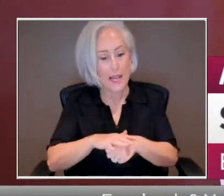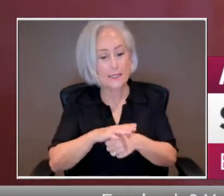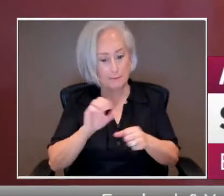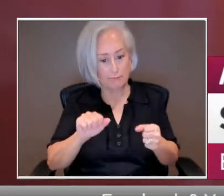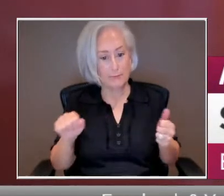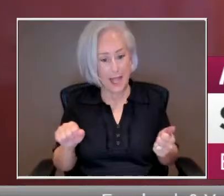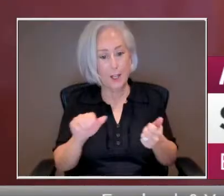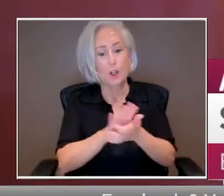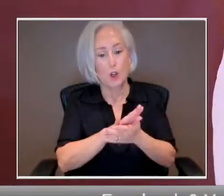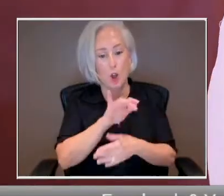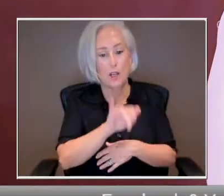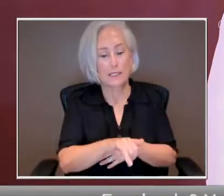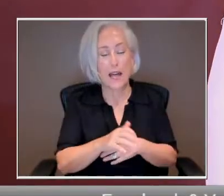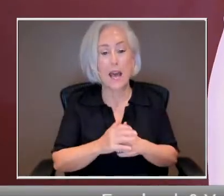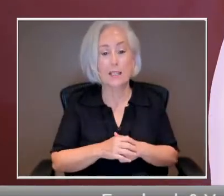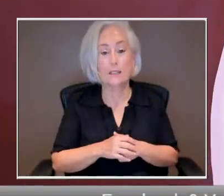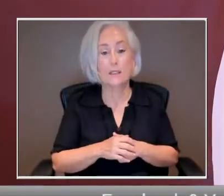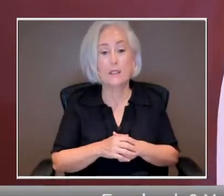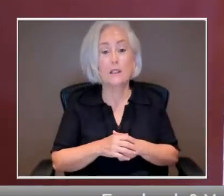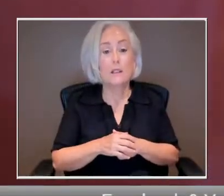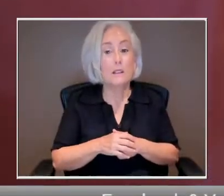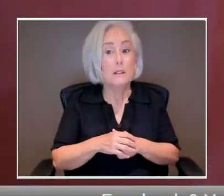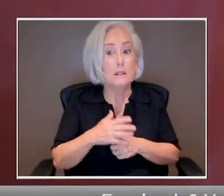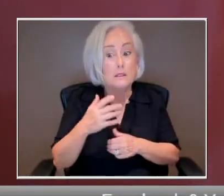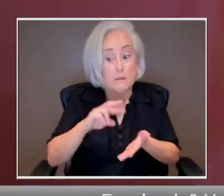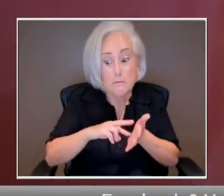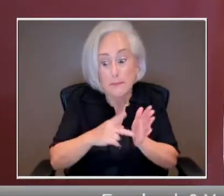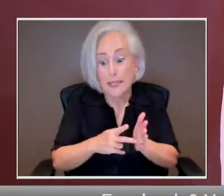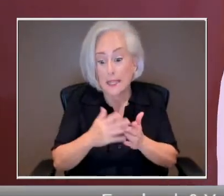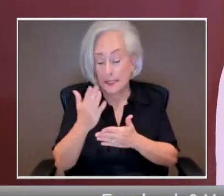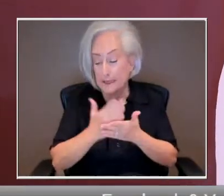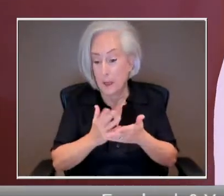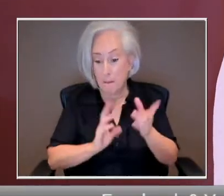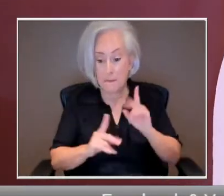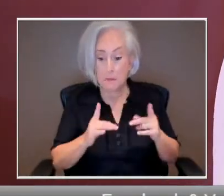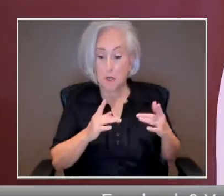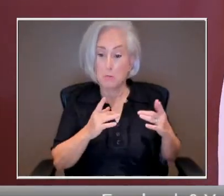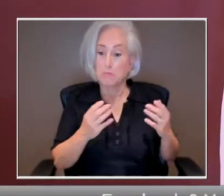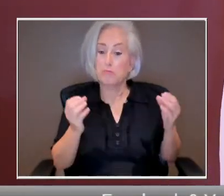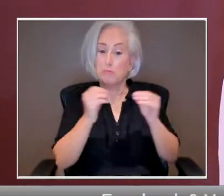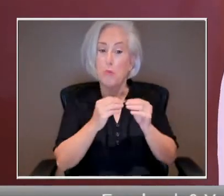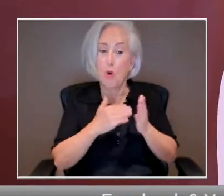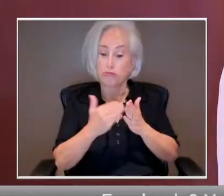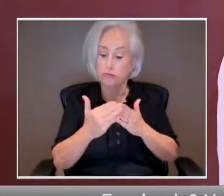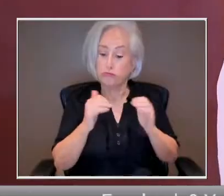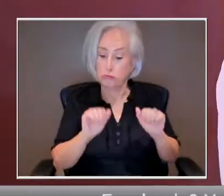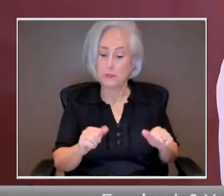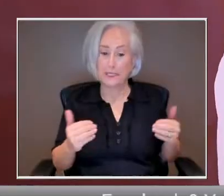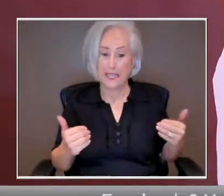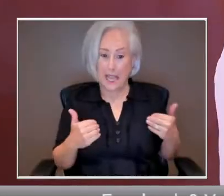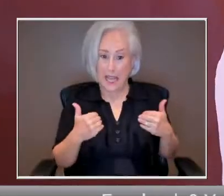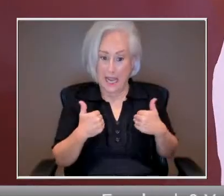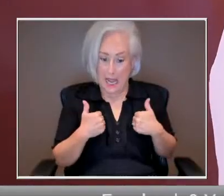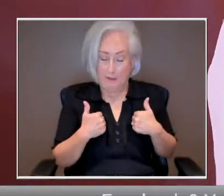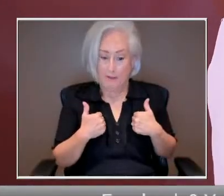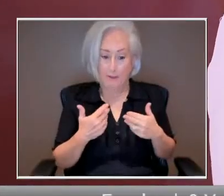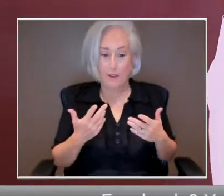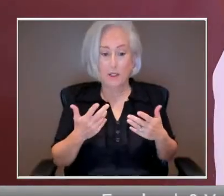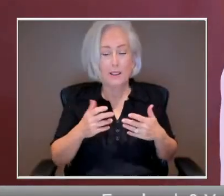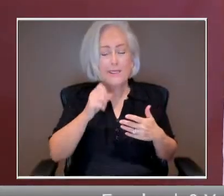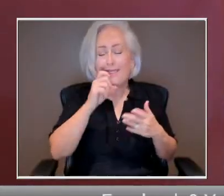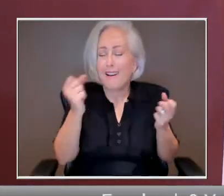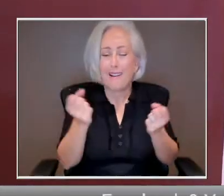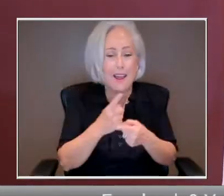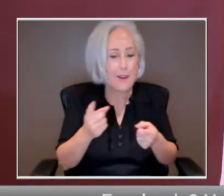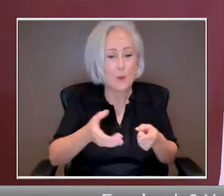an underlying substrate, meaning some people are more likely to have this. So in them, not everyone who drinks caffeine gets